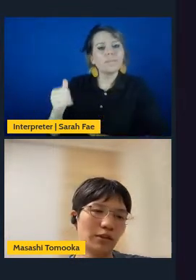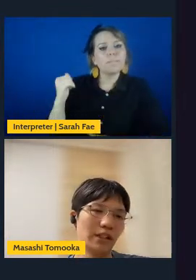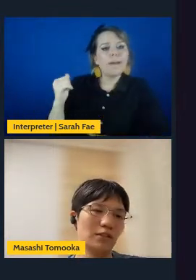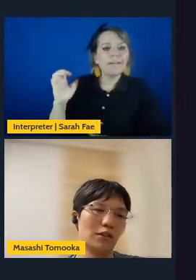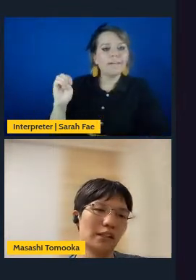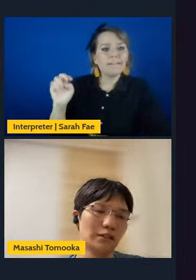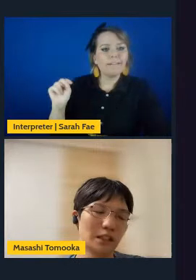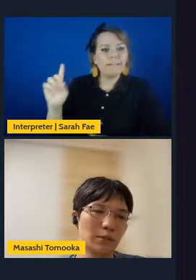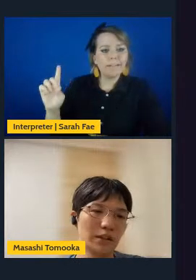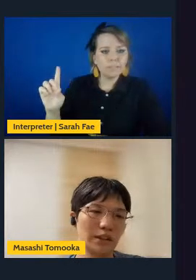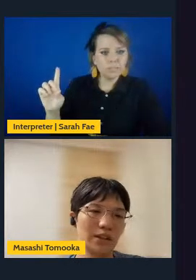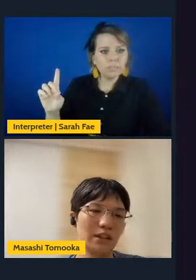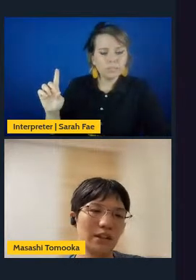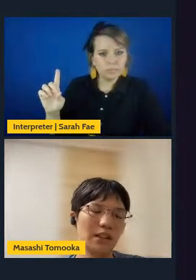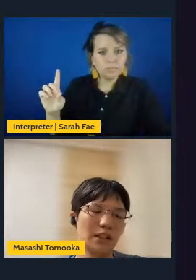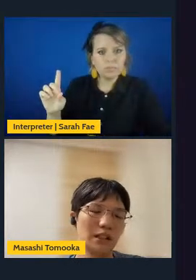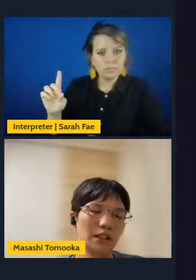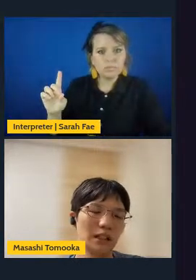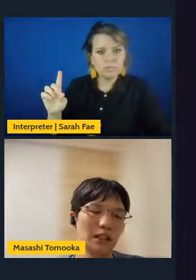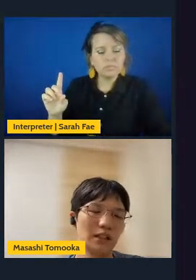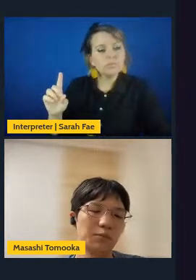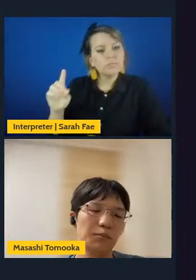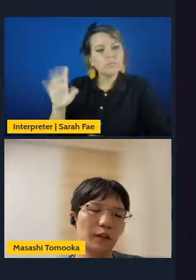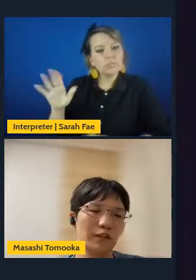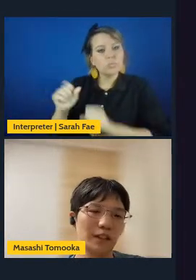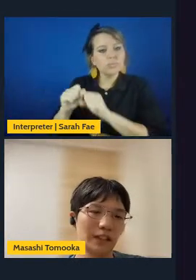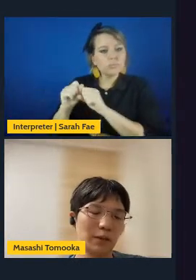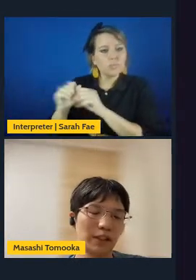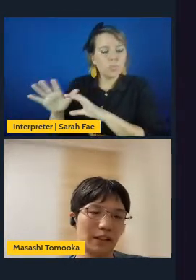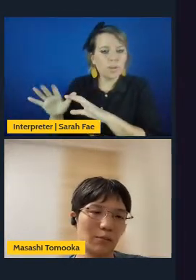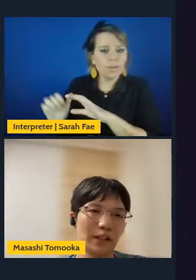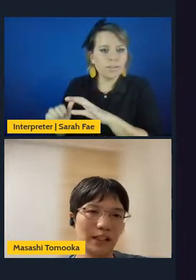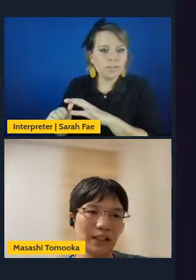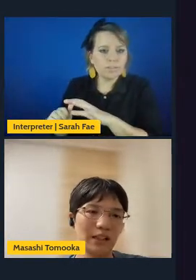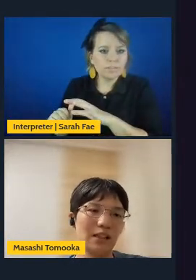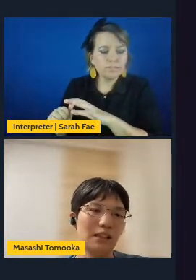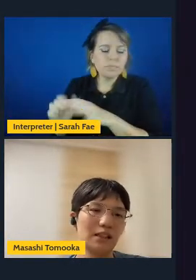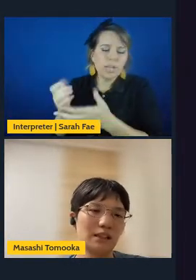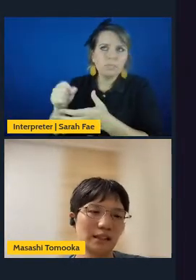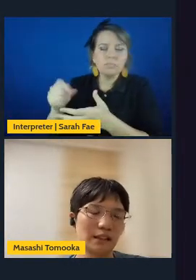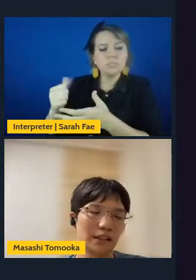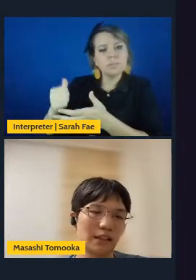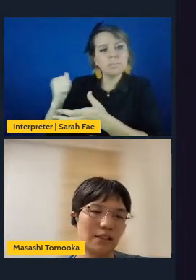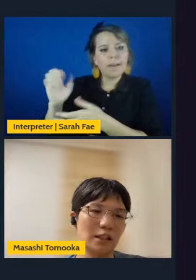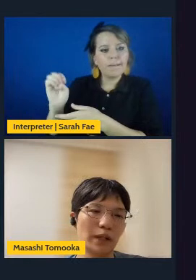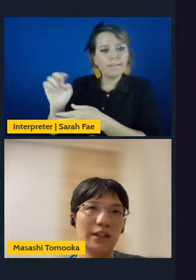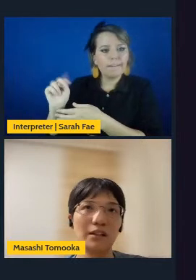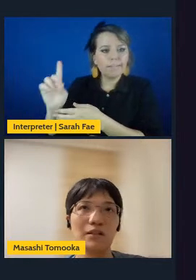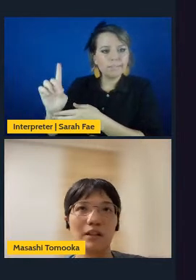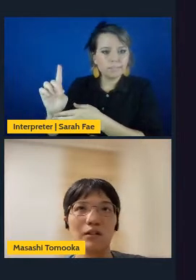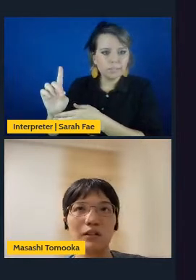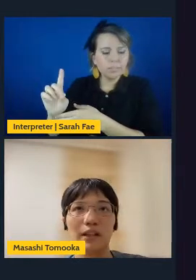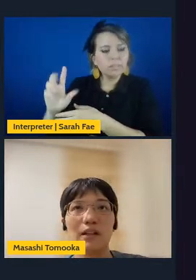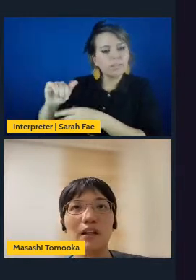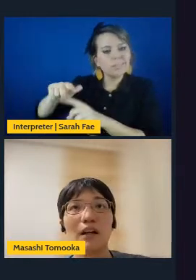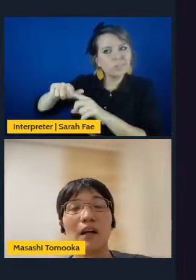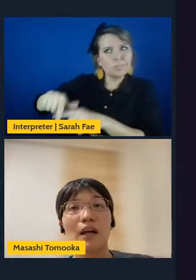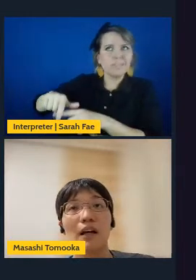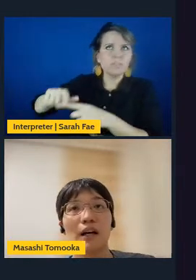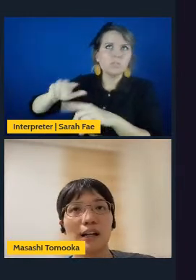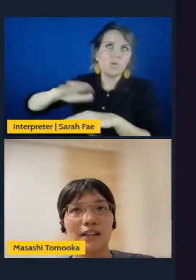you deploy the cognitive user pool or backend API that is dependent to the front